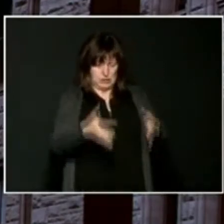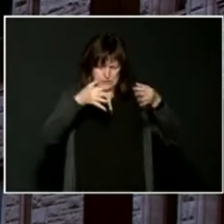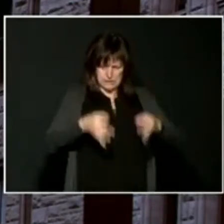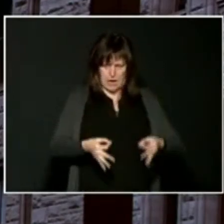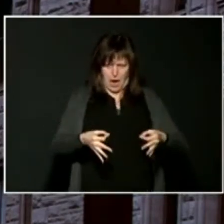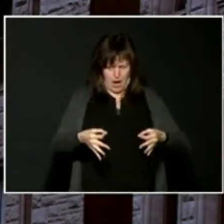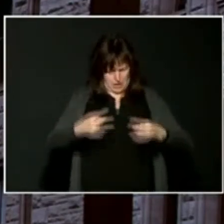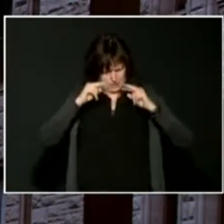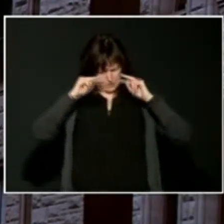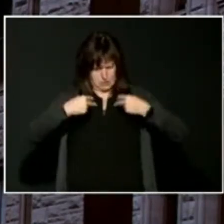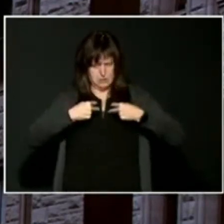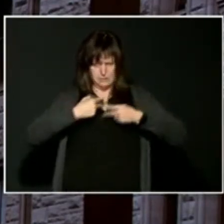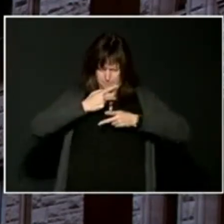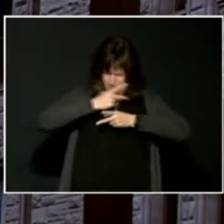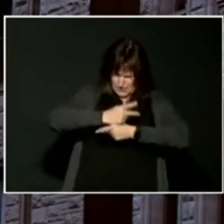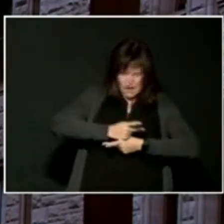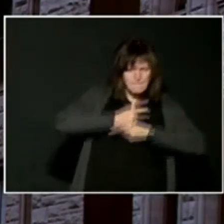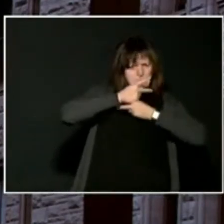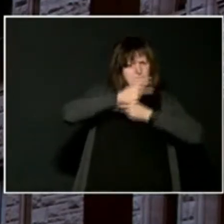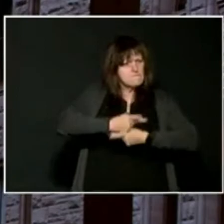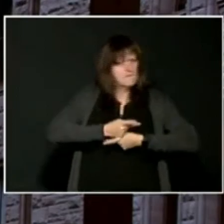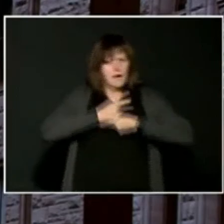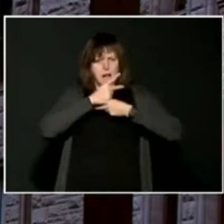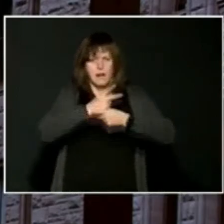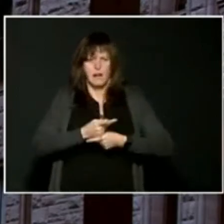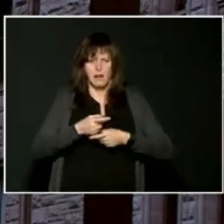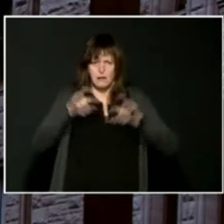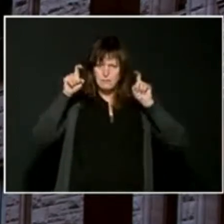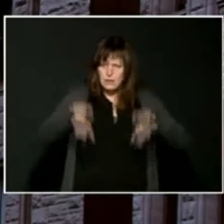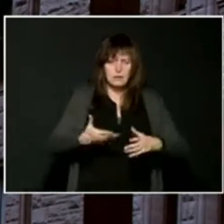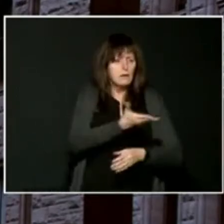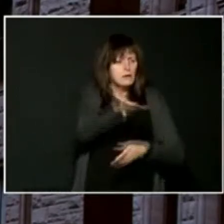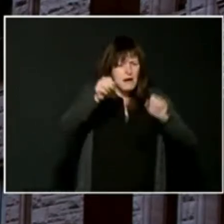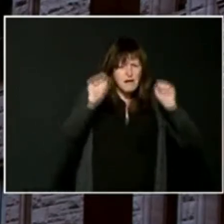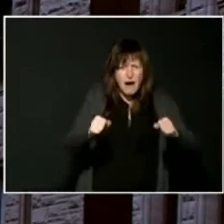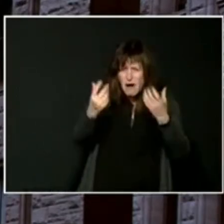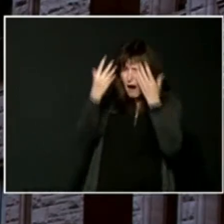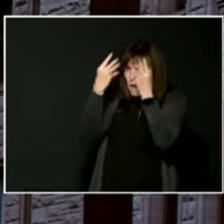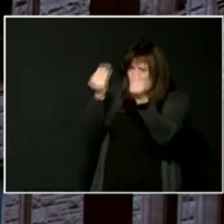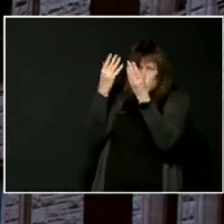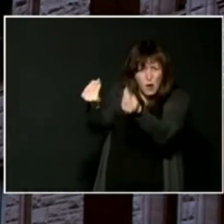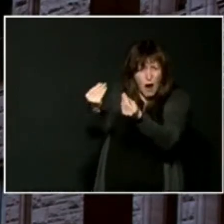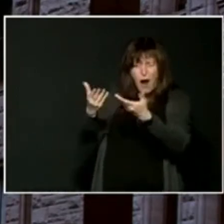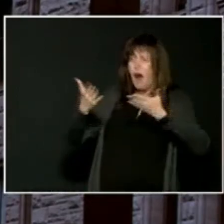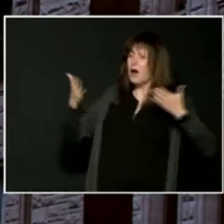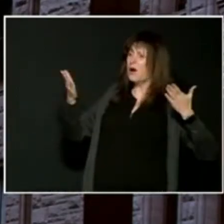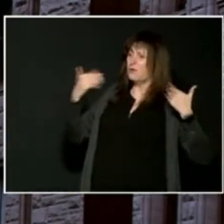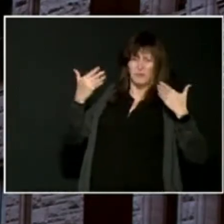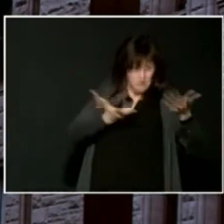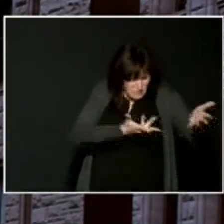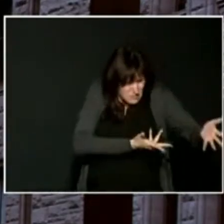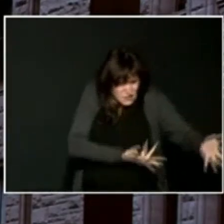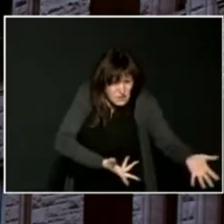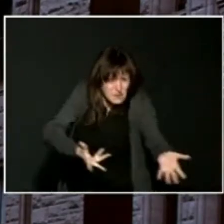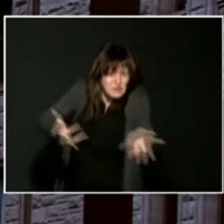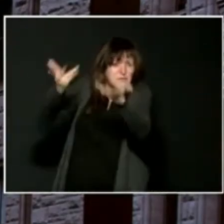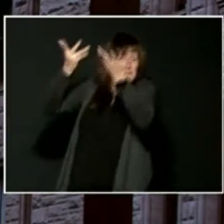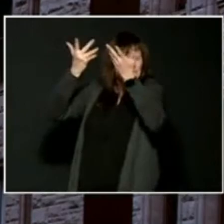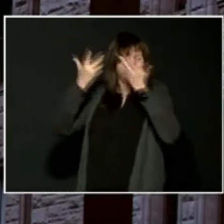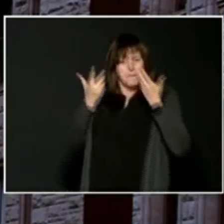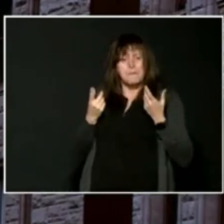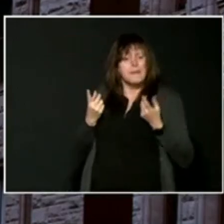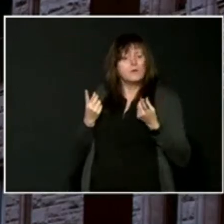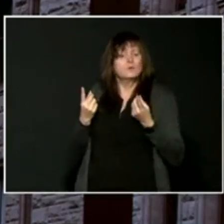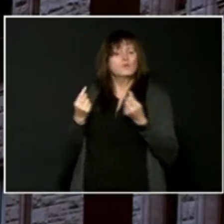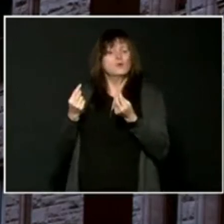vigilant. Yes, you can go outside, and we want you outside, and you can do things outside, but you still cannot be casual,